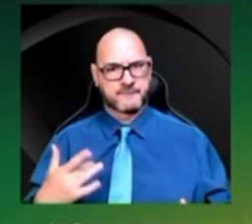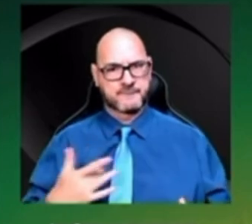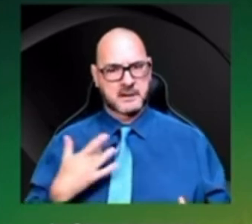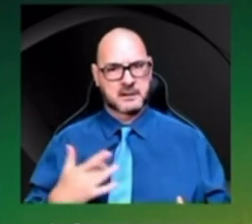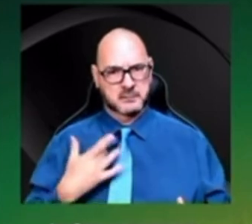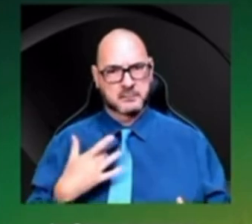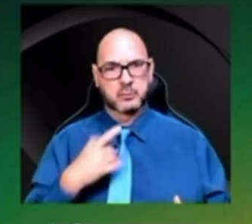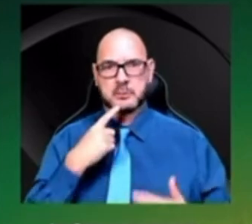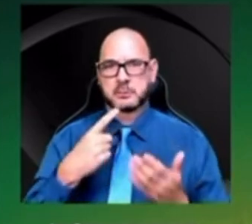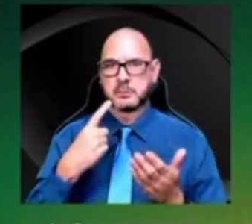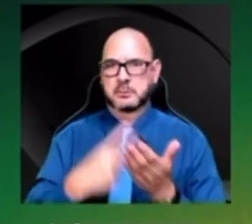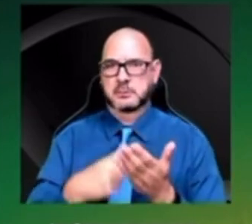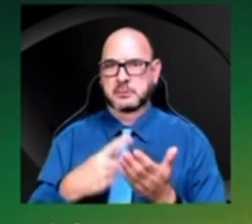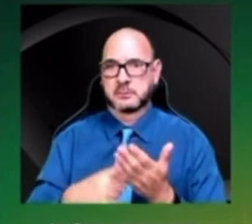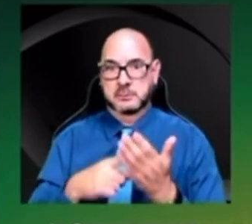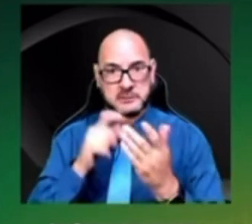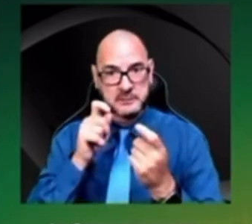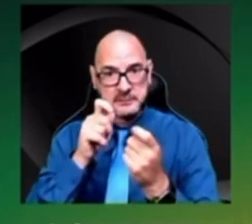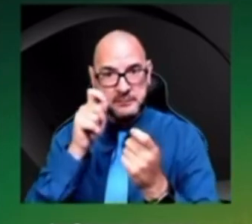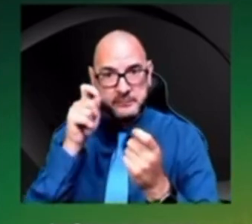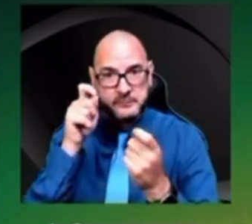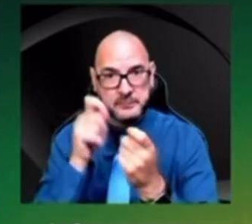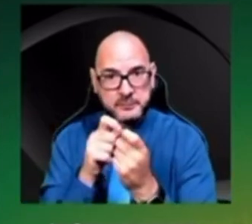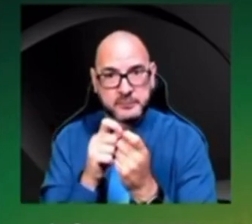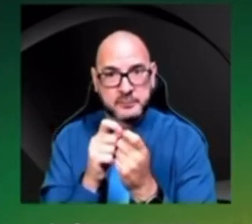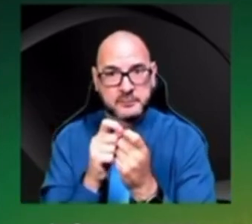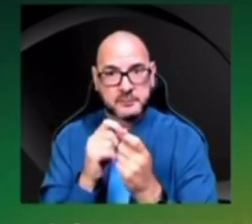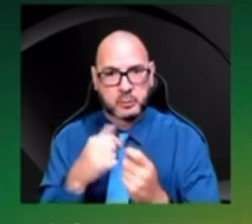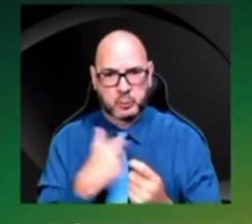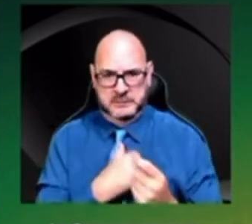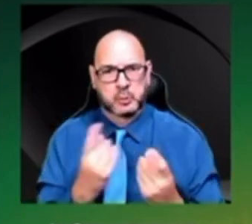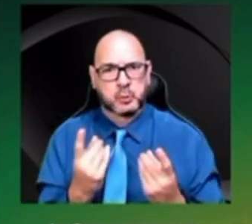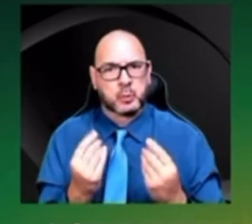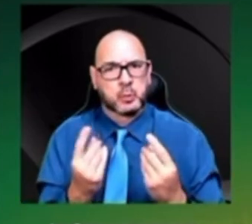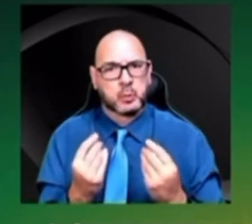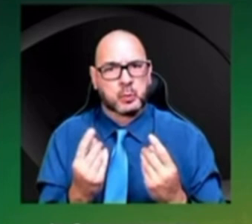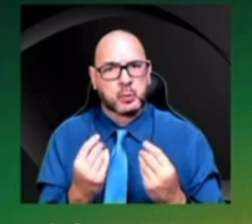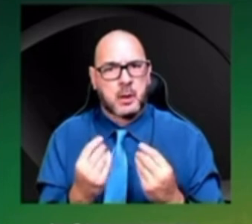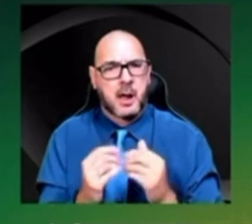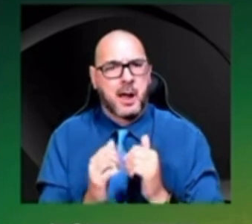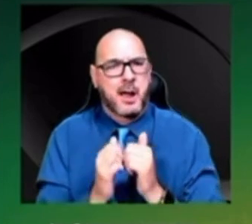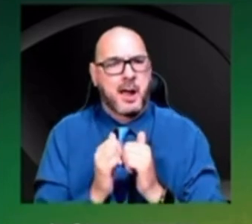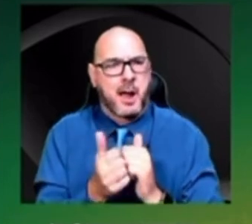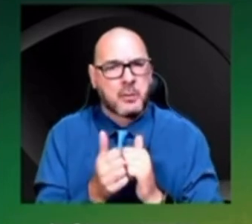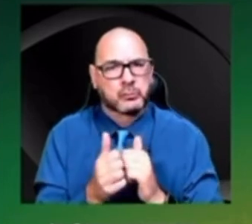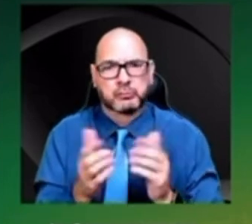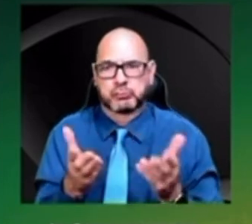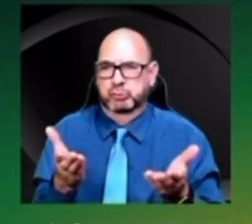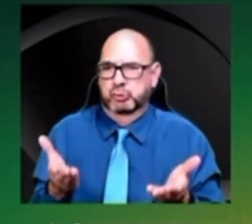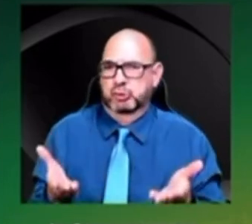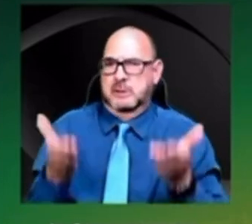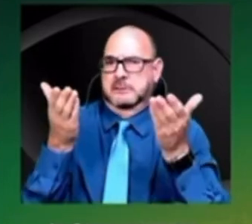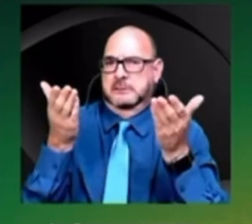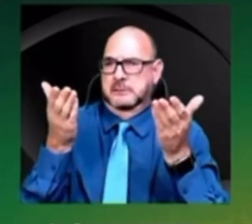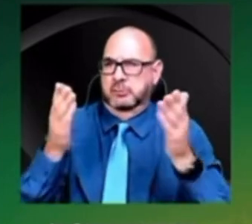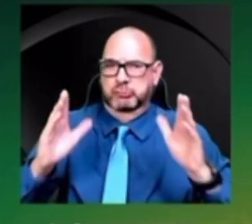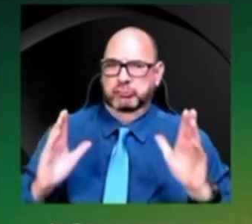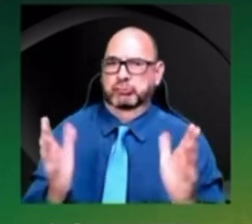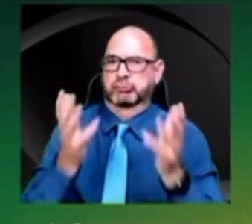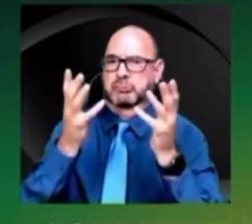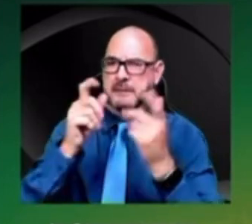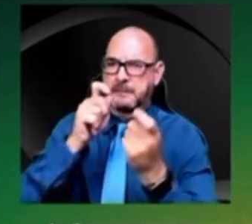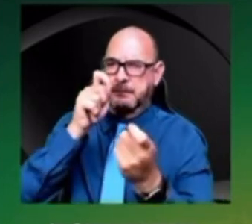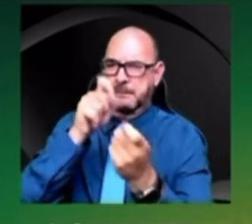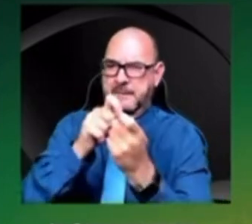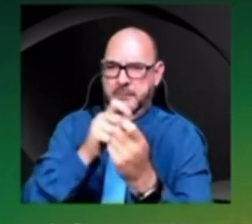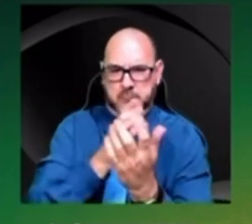particular, then what we can do to uplift a couple of specific areas of focus for me in terms of the trip and